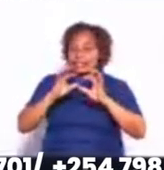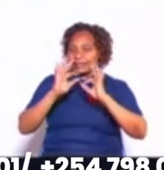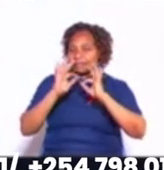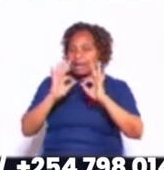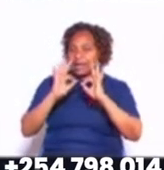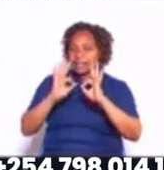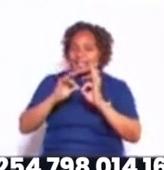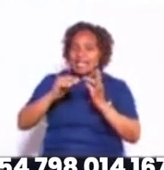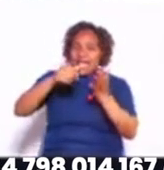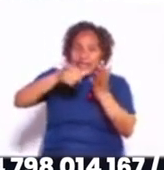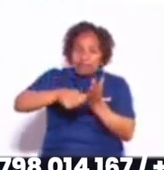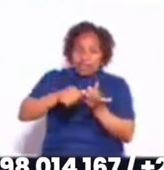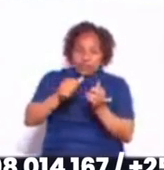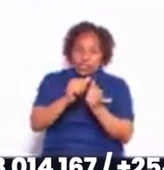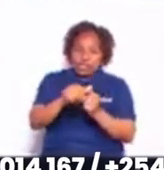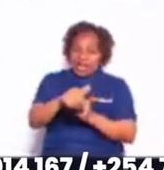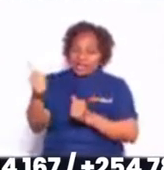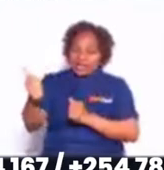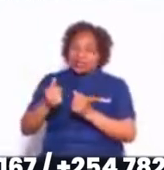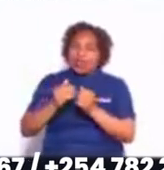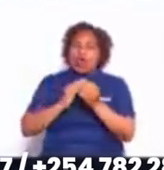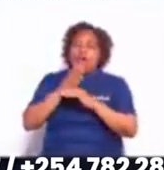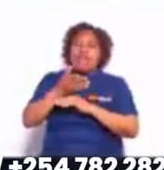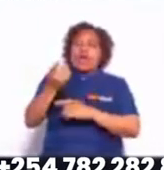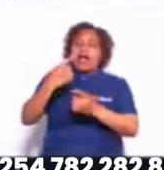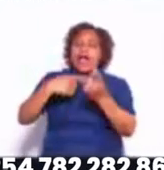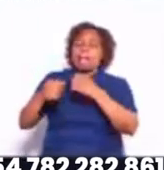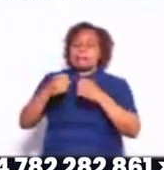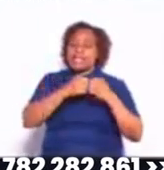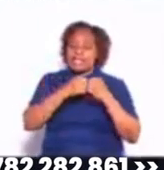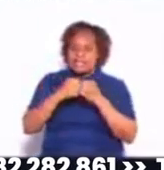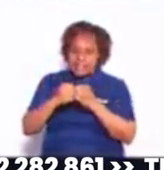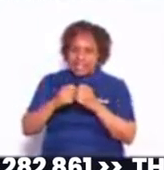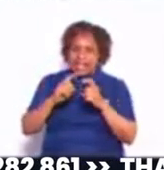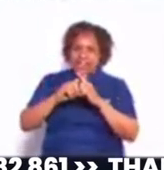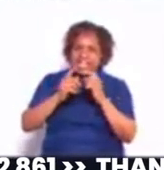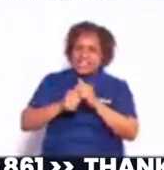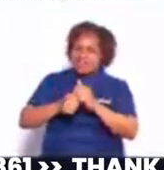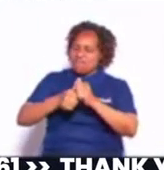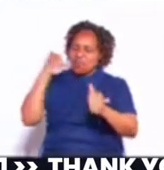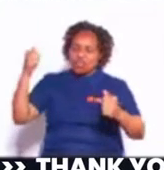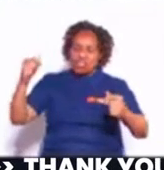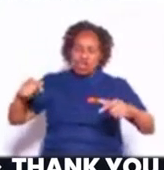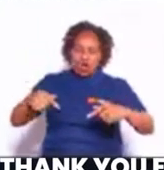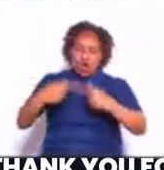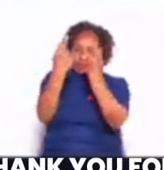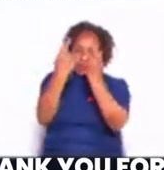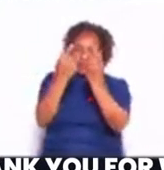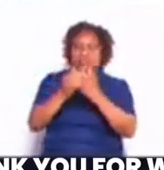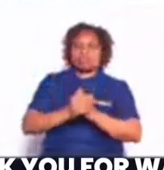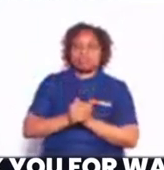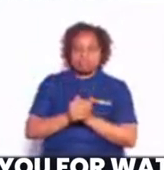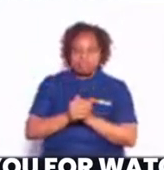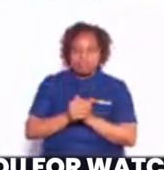empathize with others, overcome challenges, and diffuse conflicts.